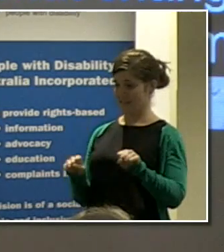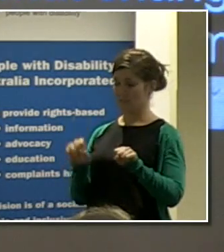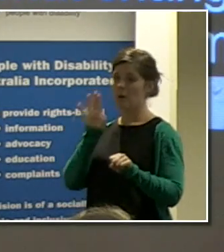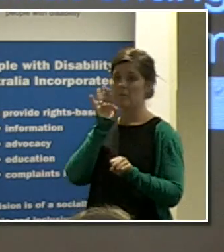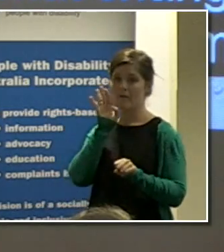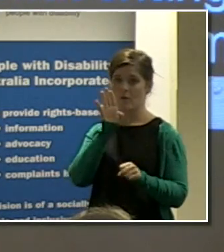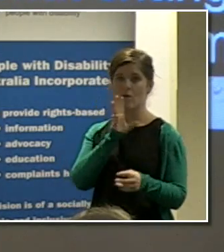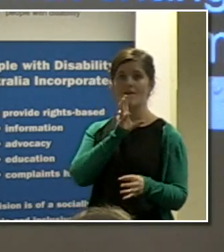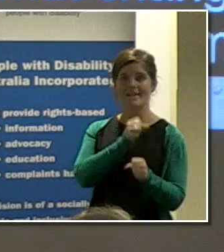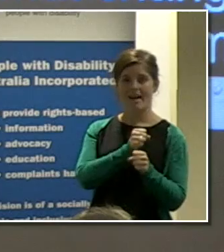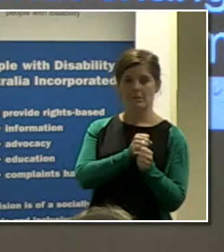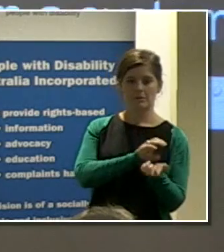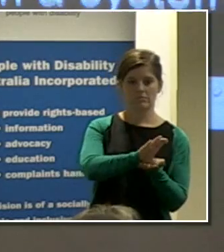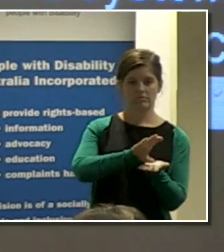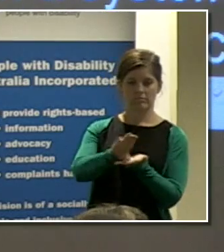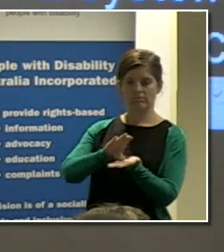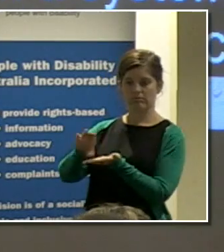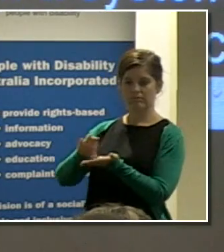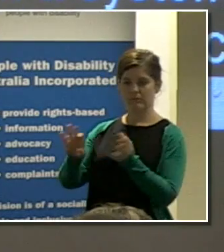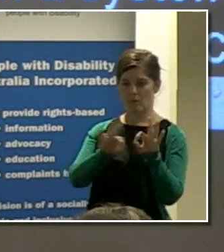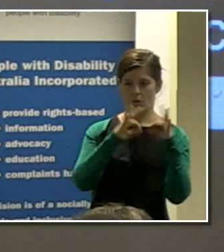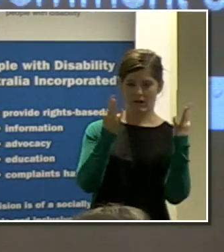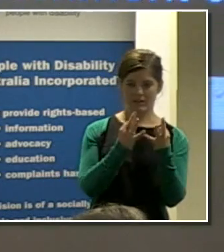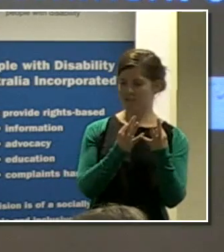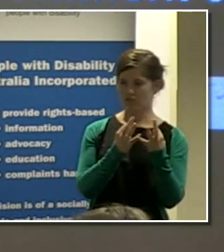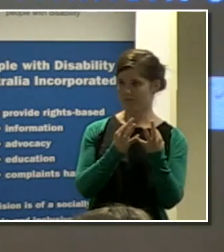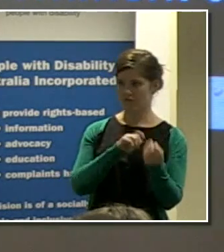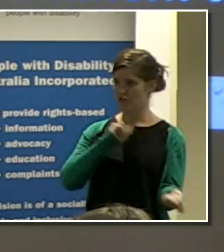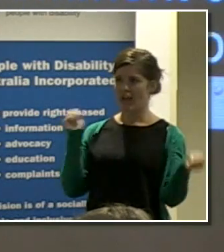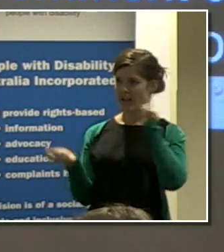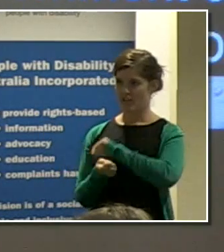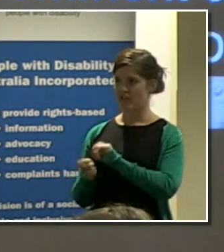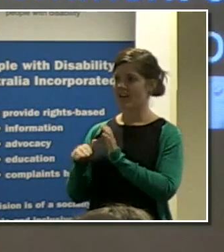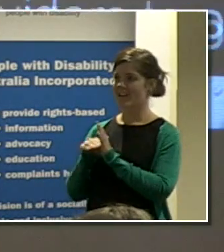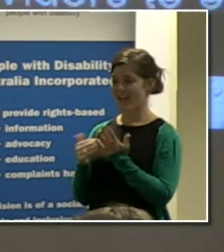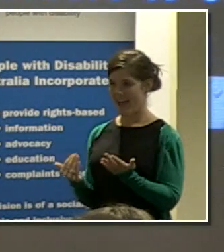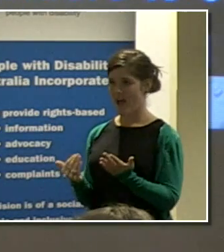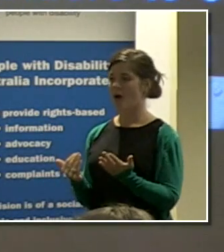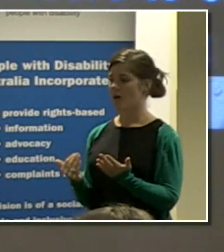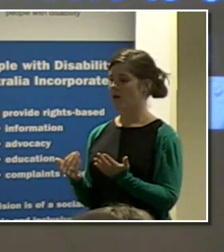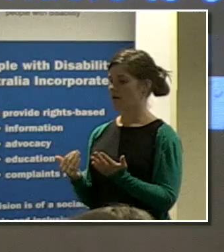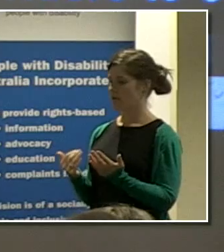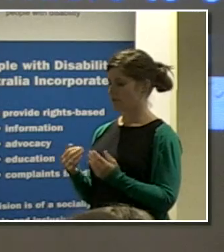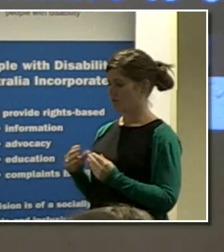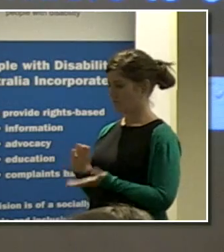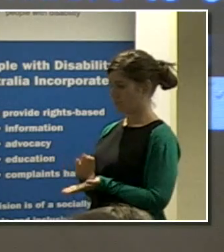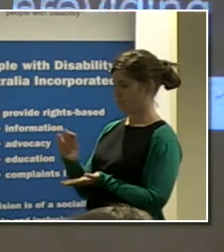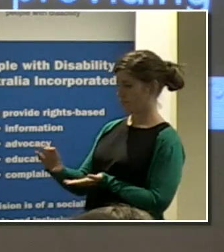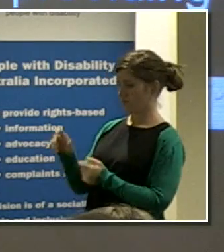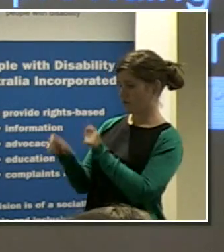government contracts with providers to one in which they're providing services to consumers, and